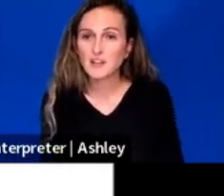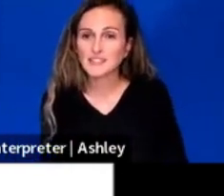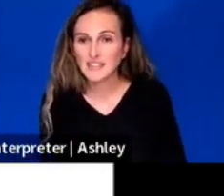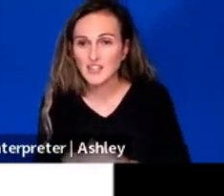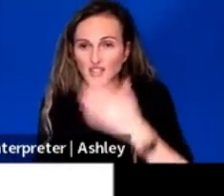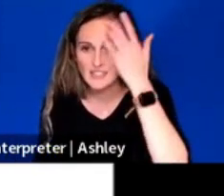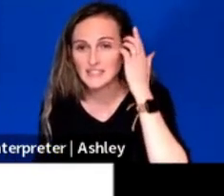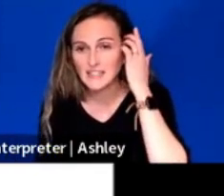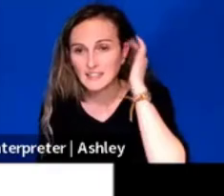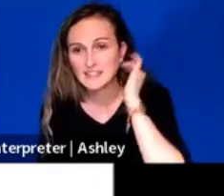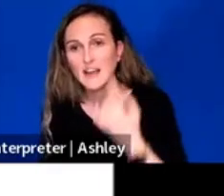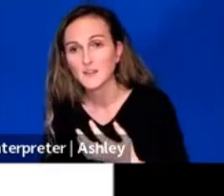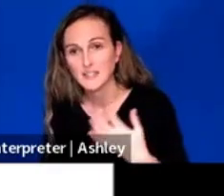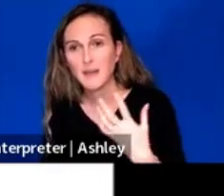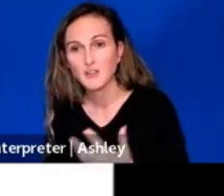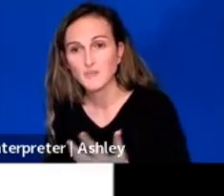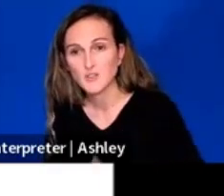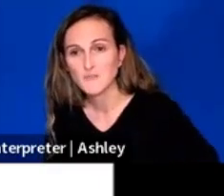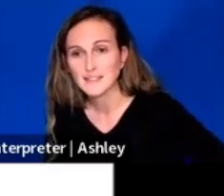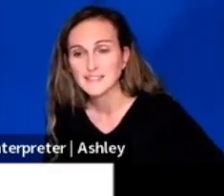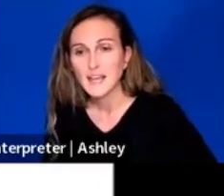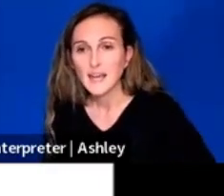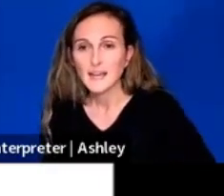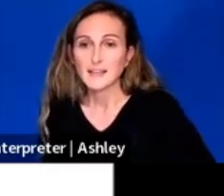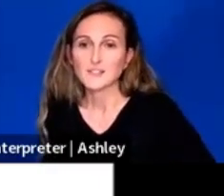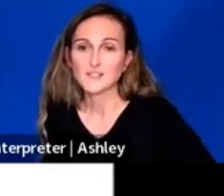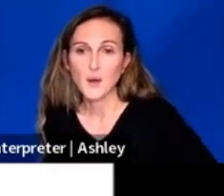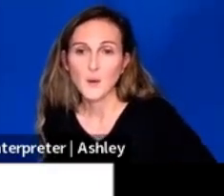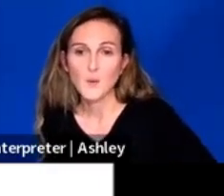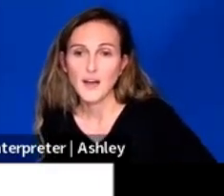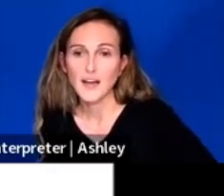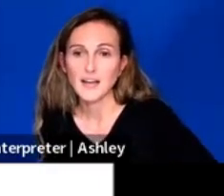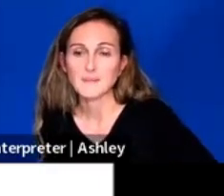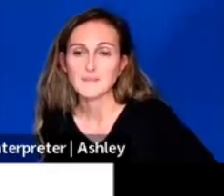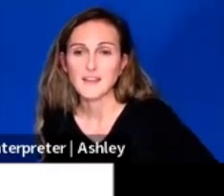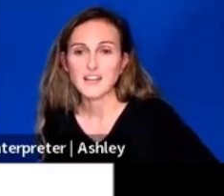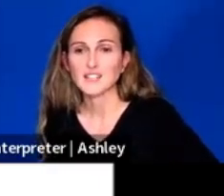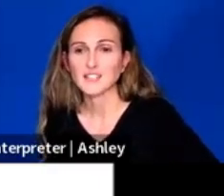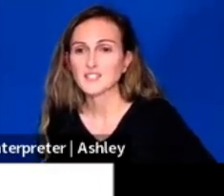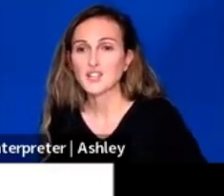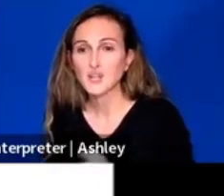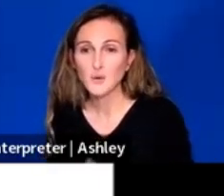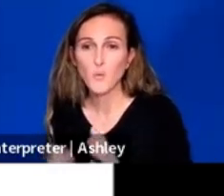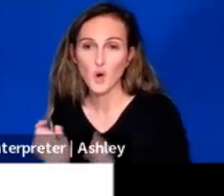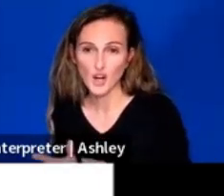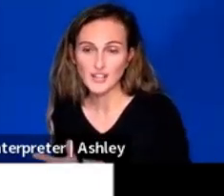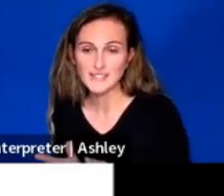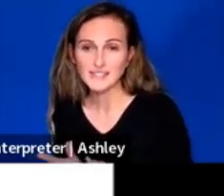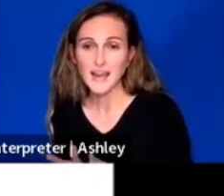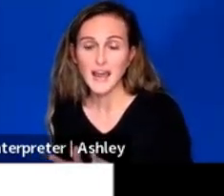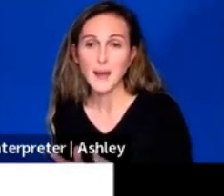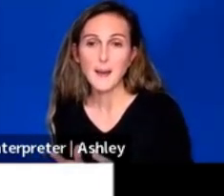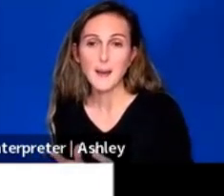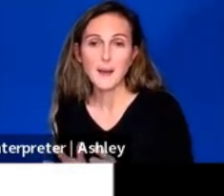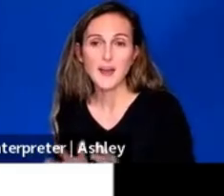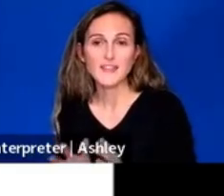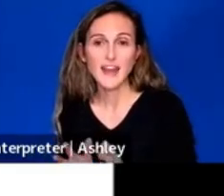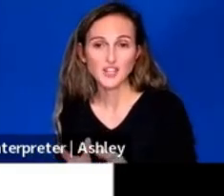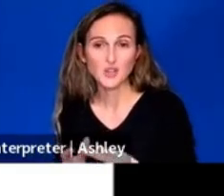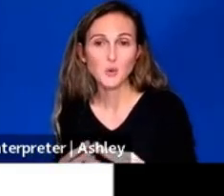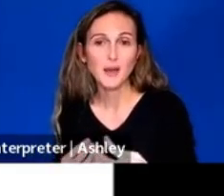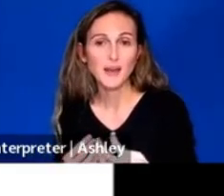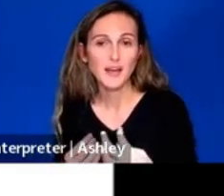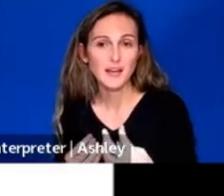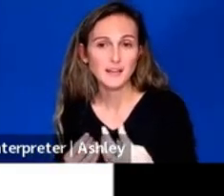its pronunciations and its sounds and mouth movements. So there are 2 words